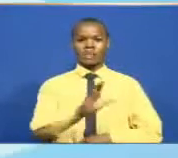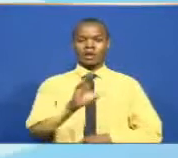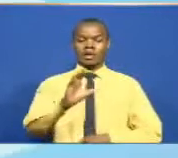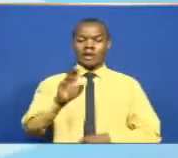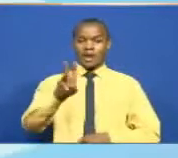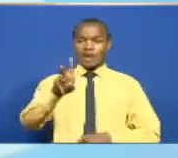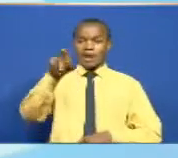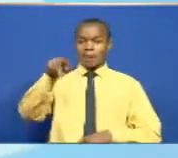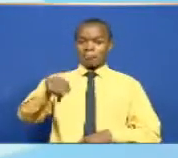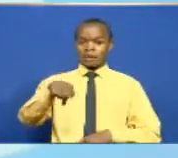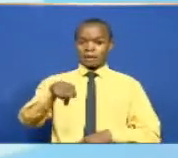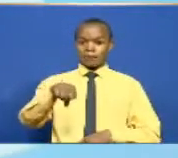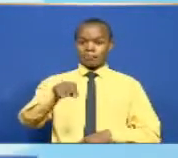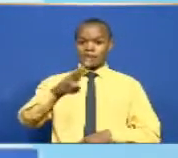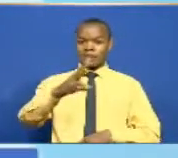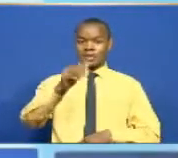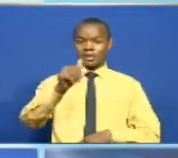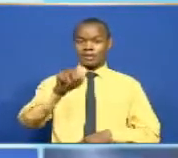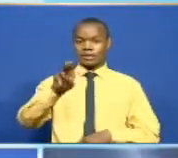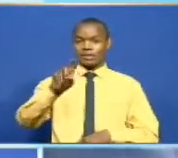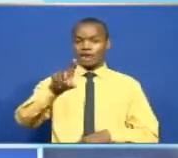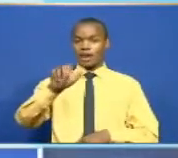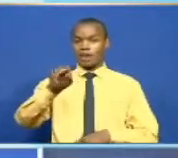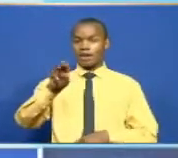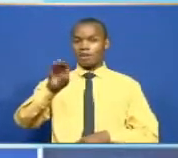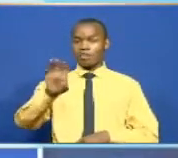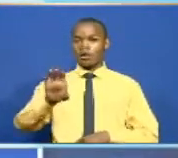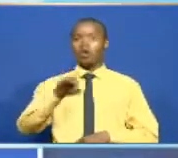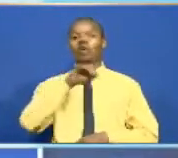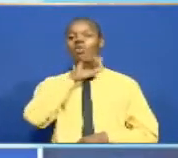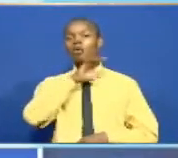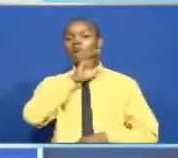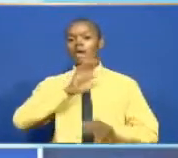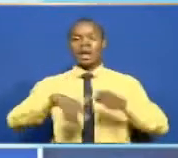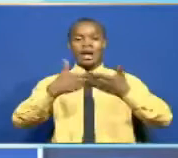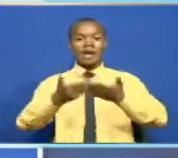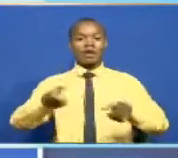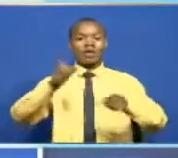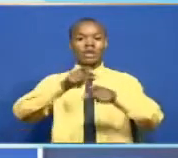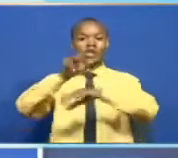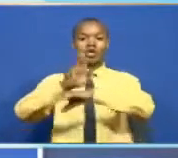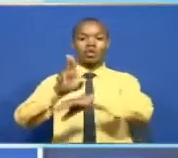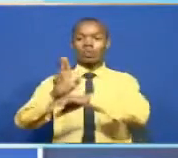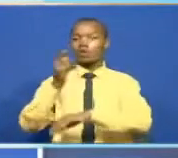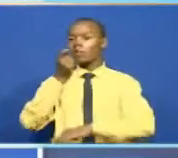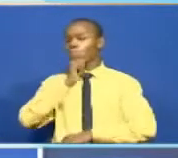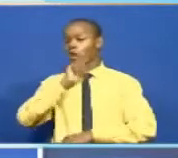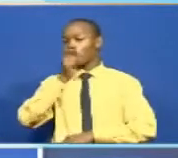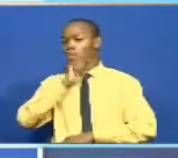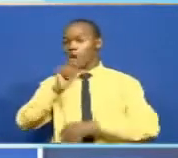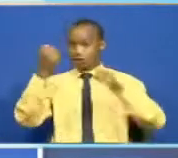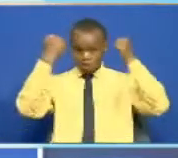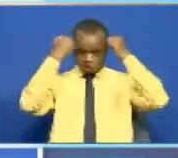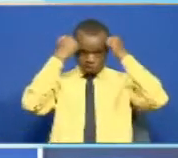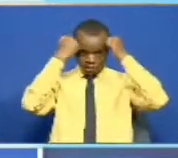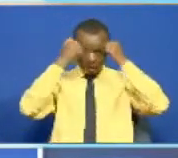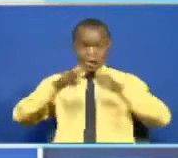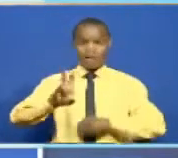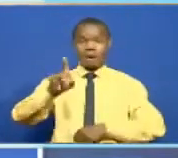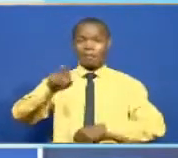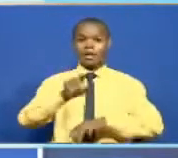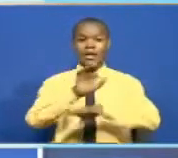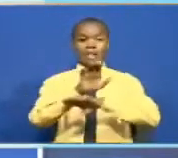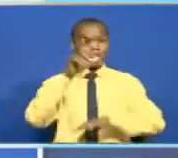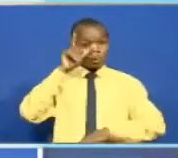Member of Parliament Omar Mwinyi is decrying an increase in the use of Miraa by school-going children. The legislator is now calling on